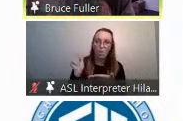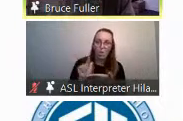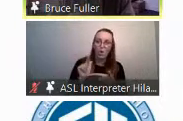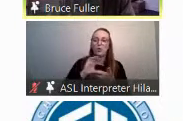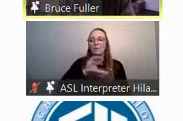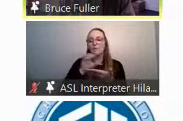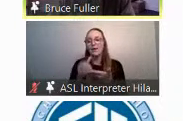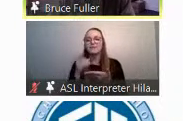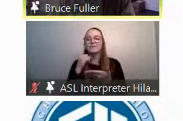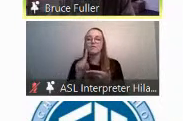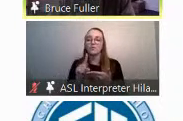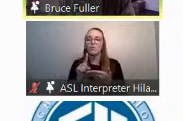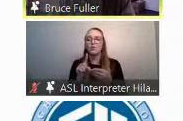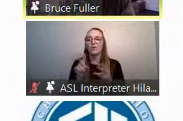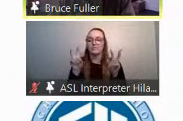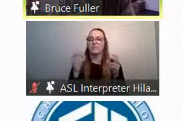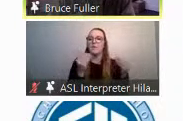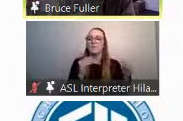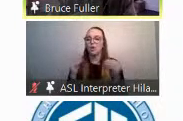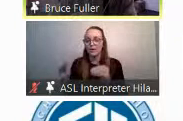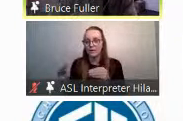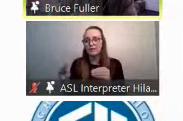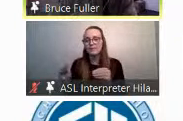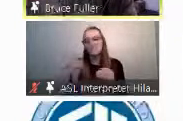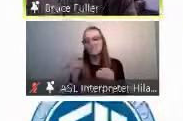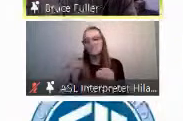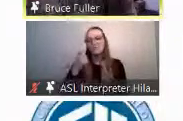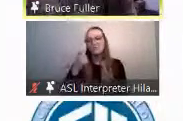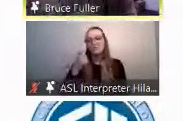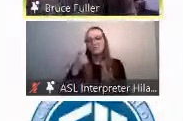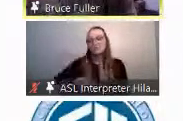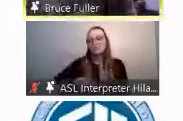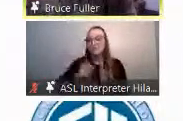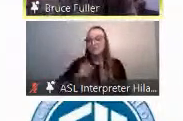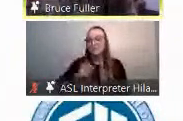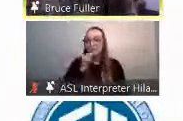purely market subsector. Next slide.